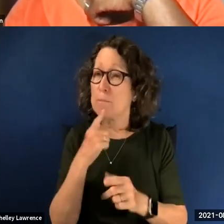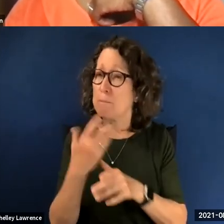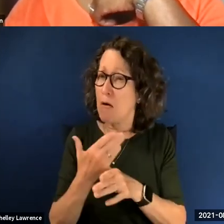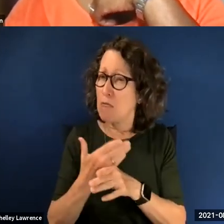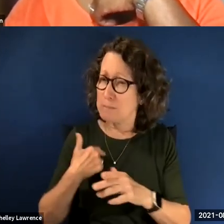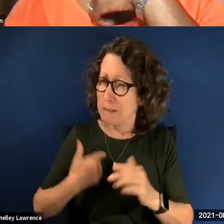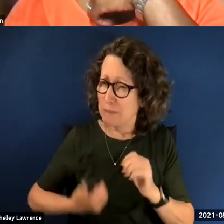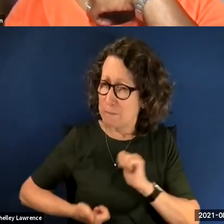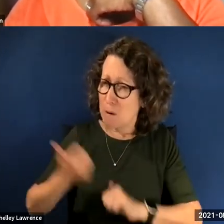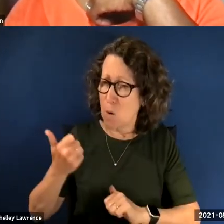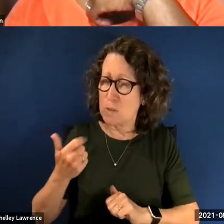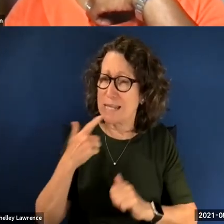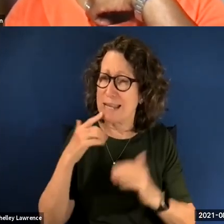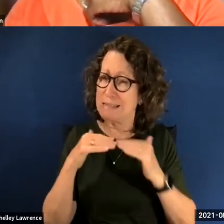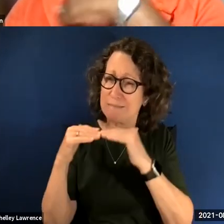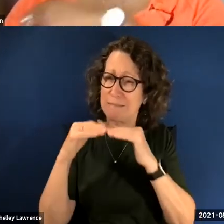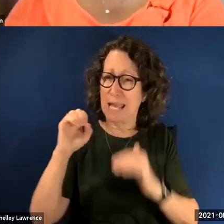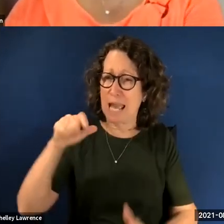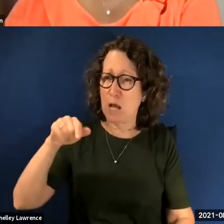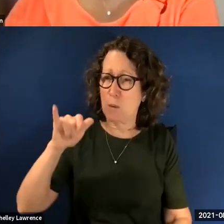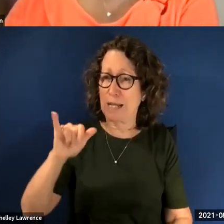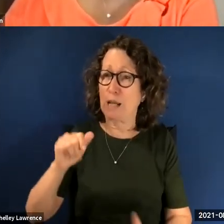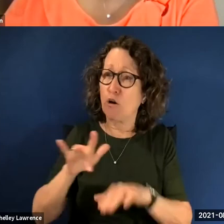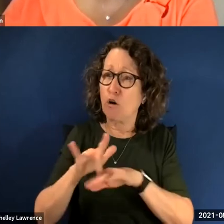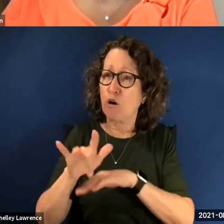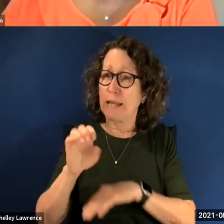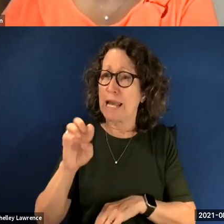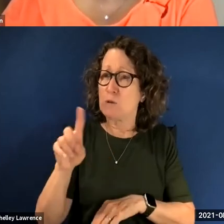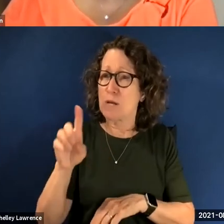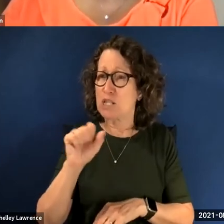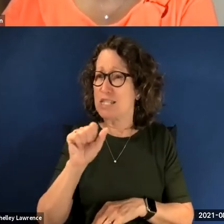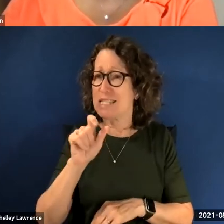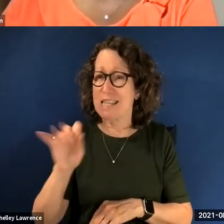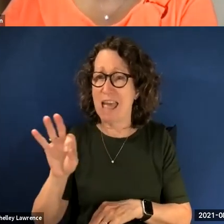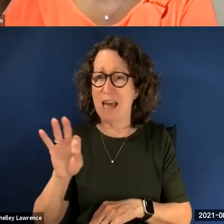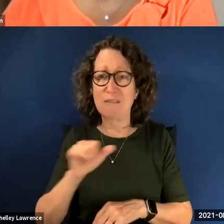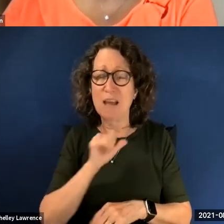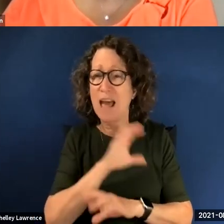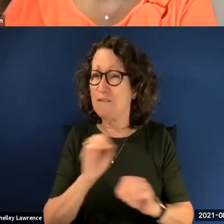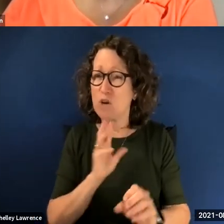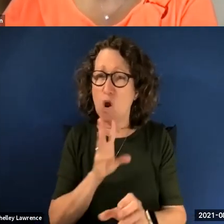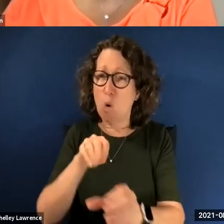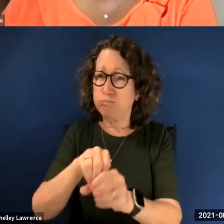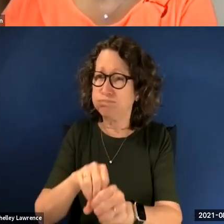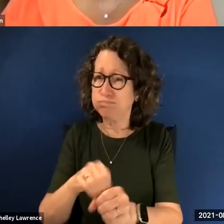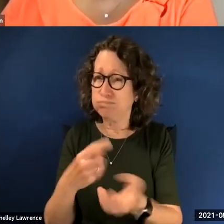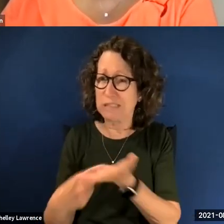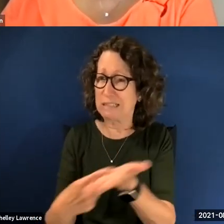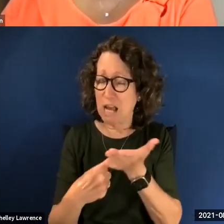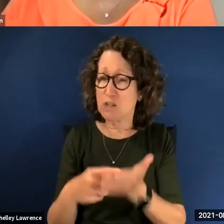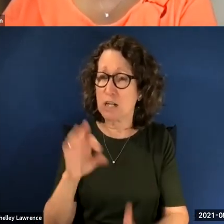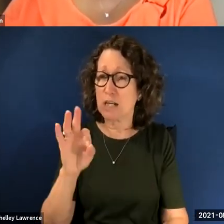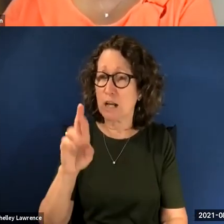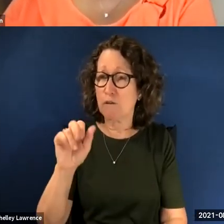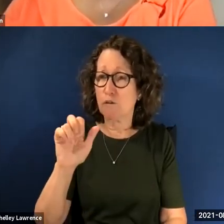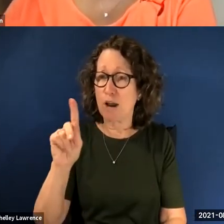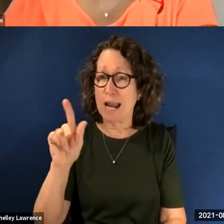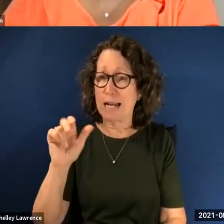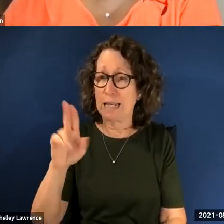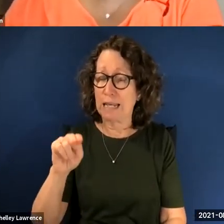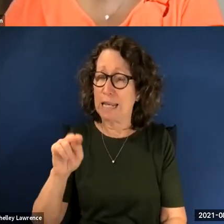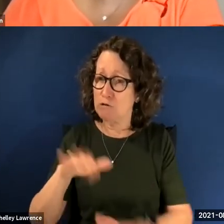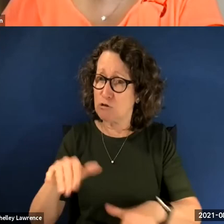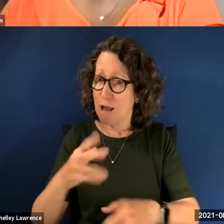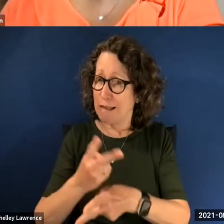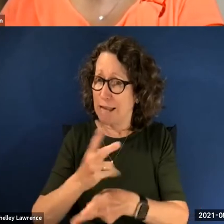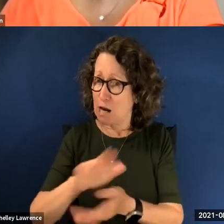most is about equity. The early education staff did not have a voice in this decision. The Franklin Child Care Center is doing a good